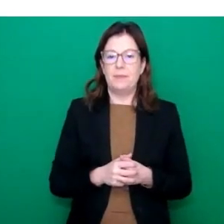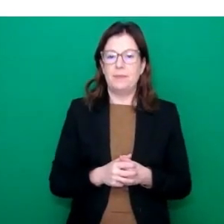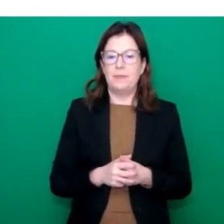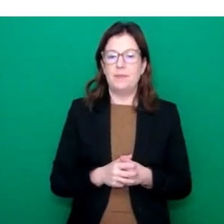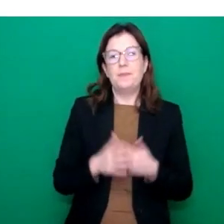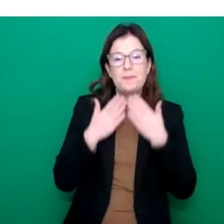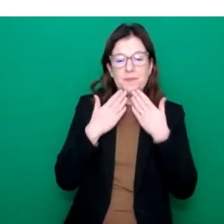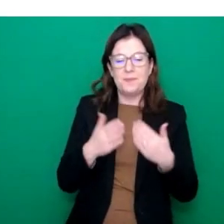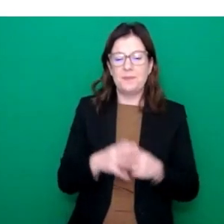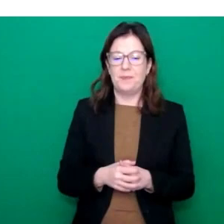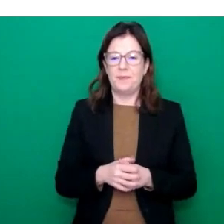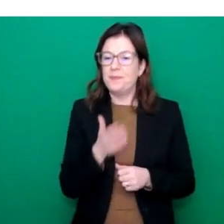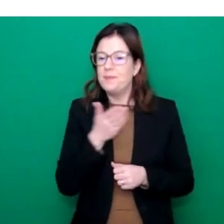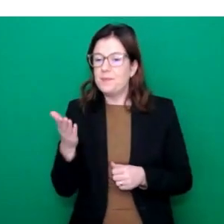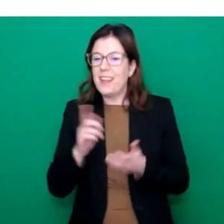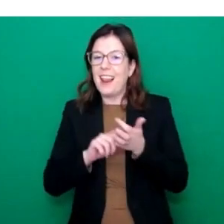Thank you, Anita. And Leila.